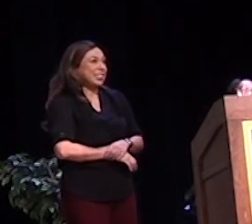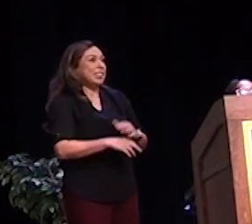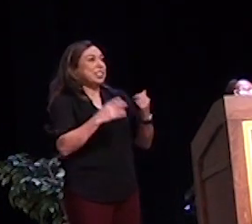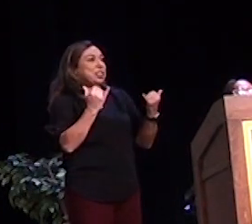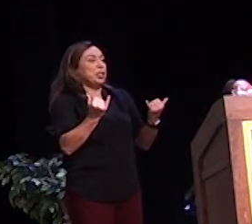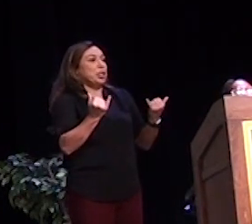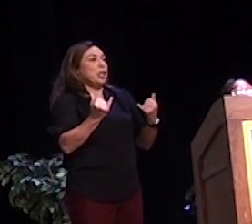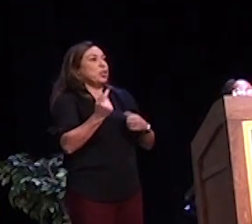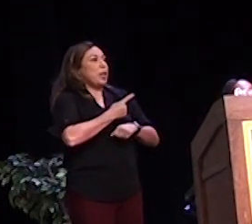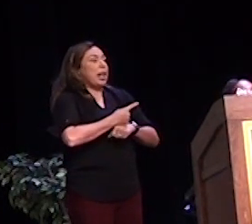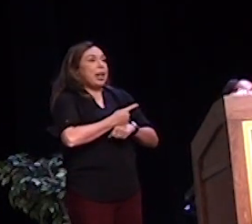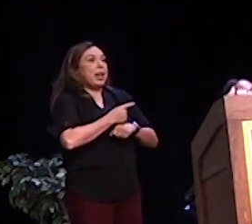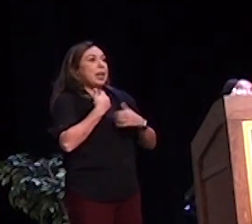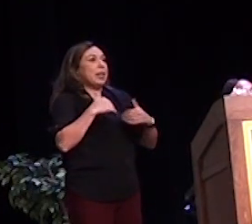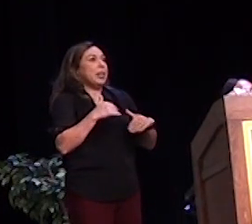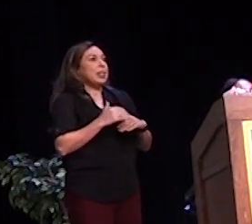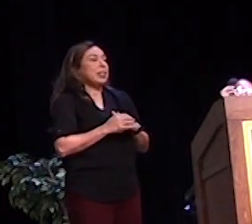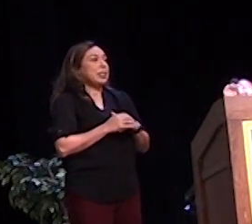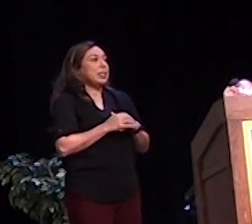Today